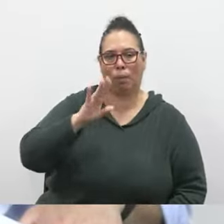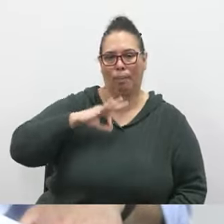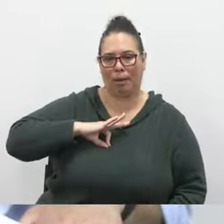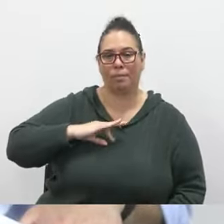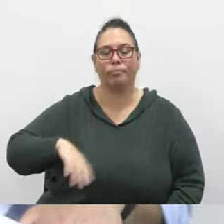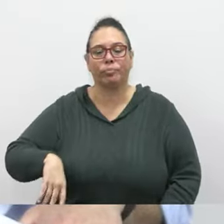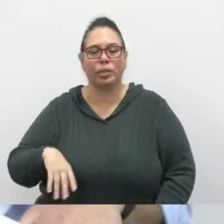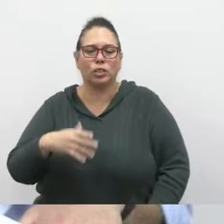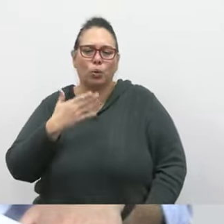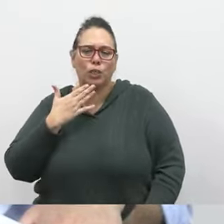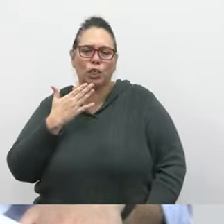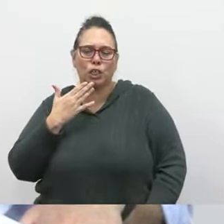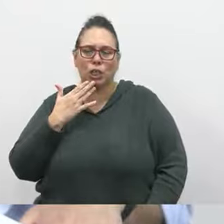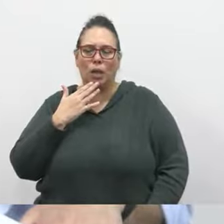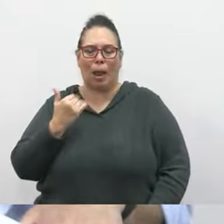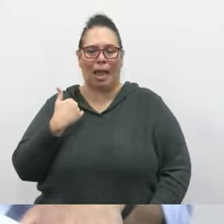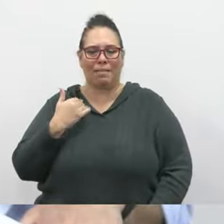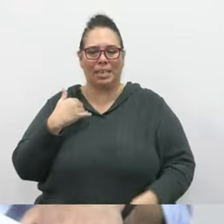having a consistent,